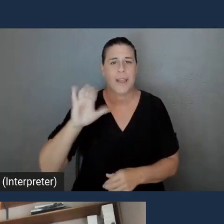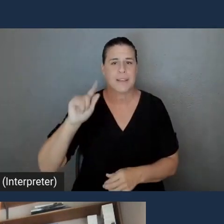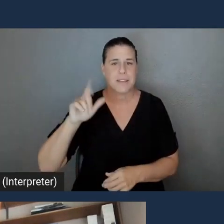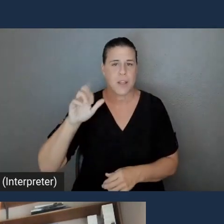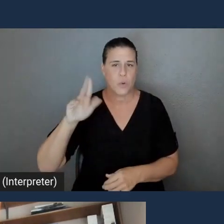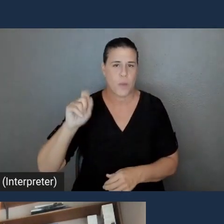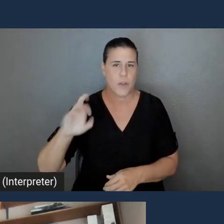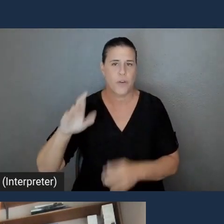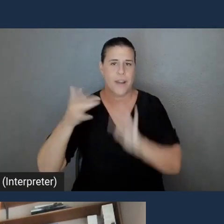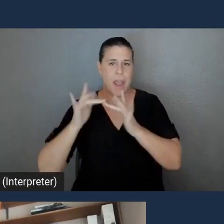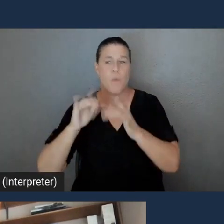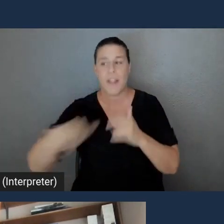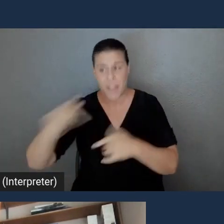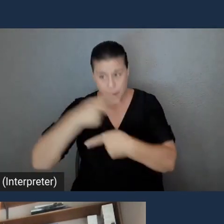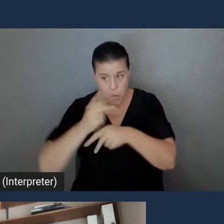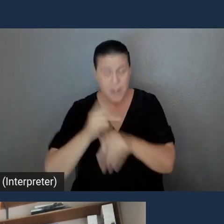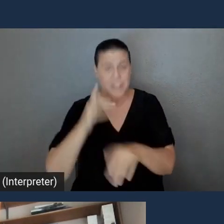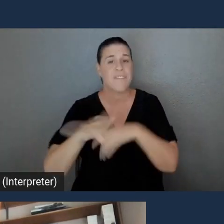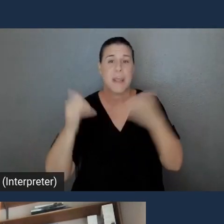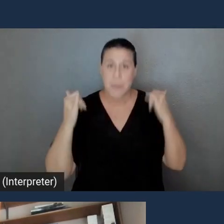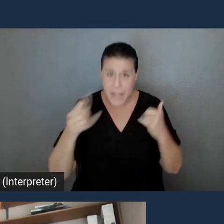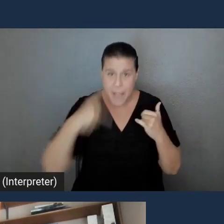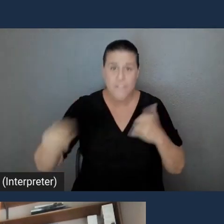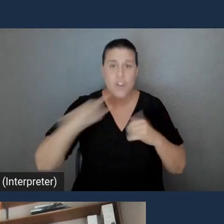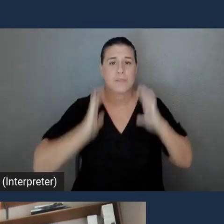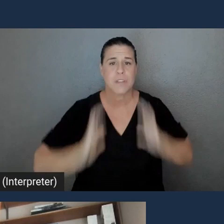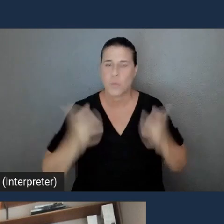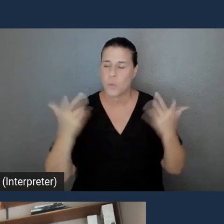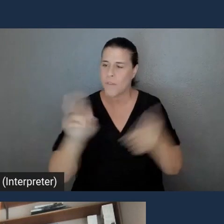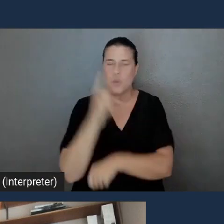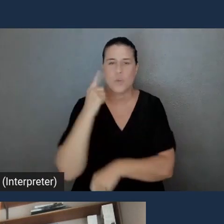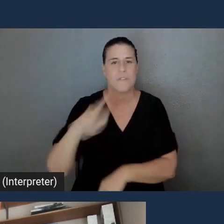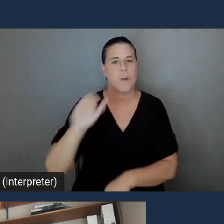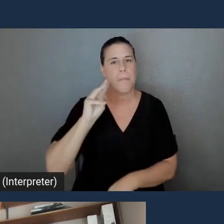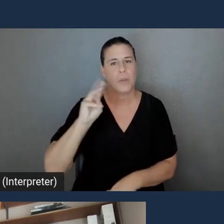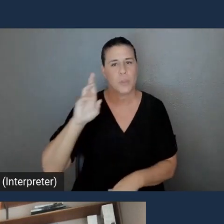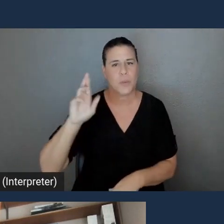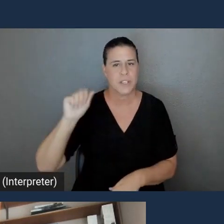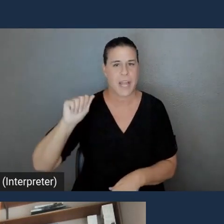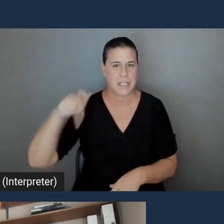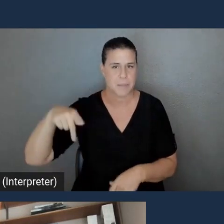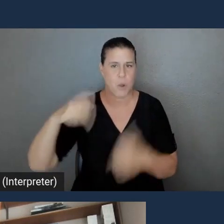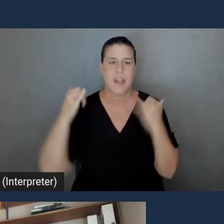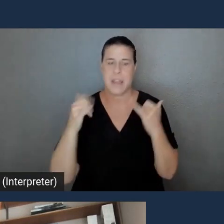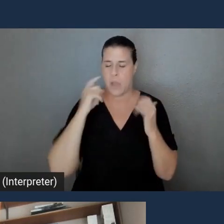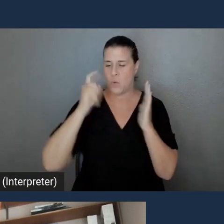And that's a product available today to customers, but we've leveraged that for multi-region access points. And now what you'll